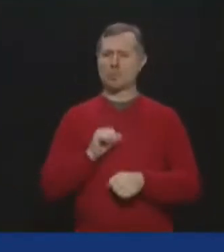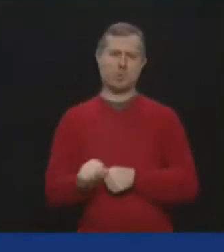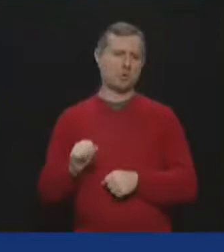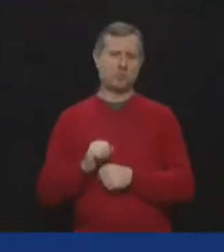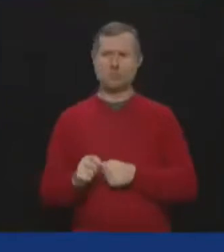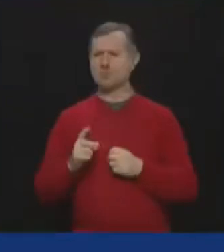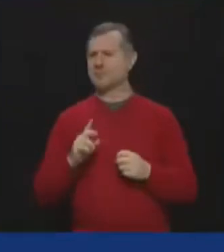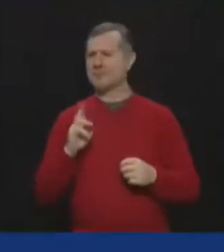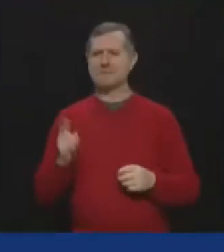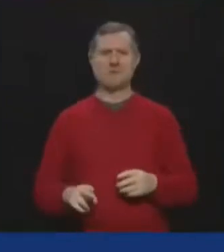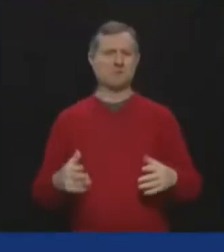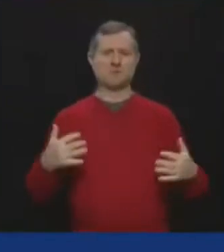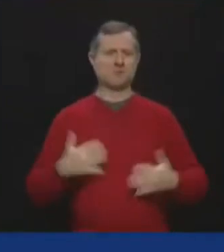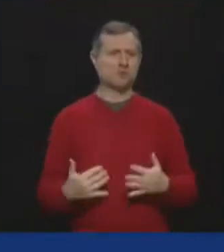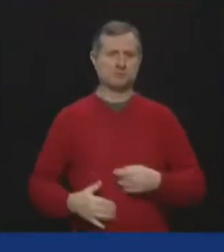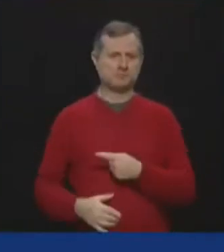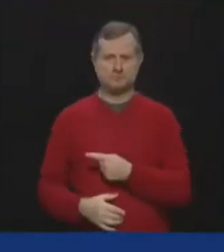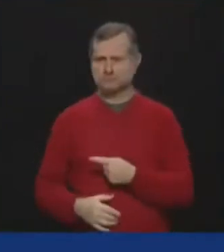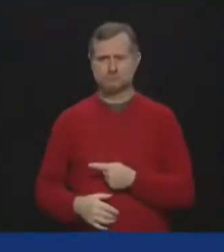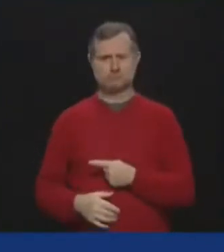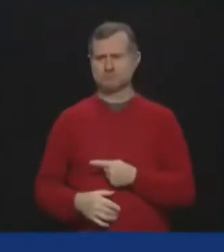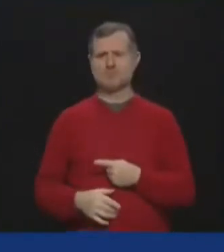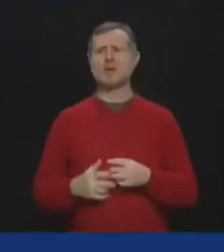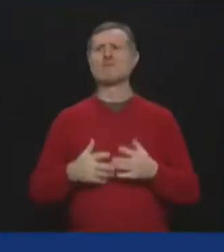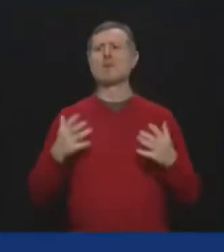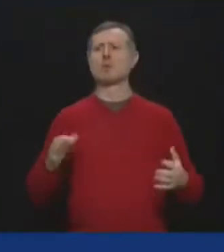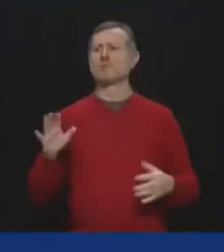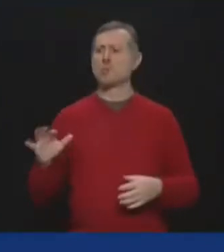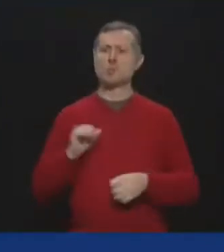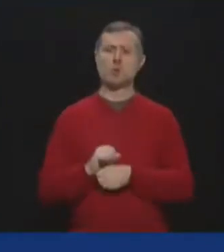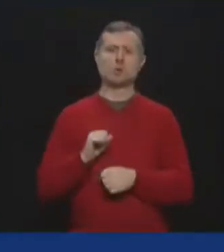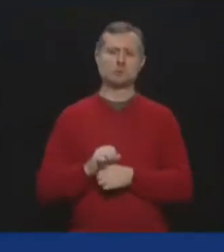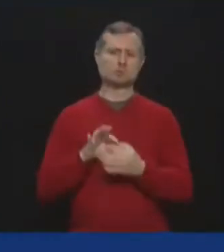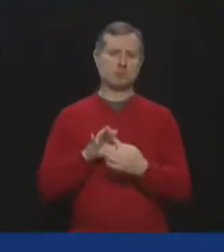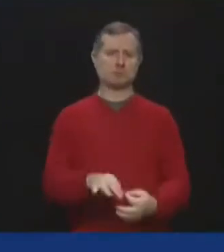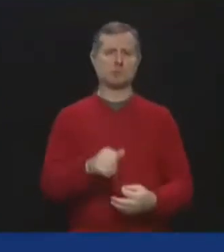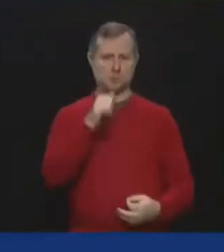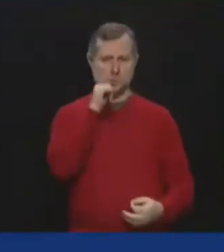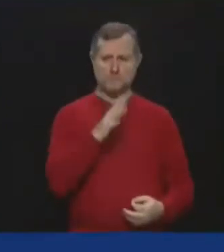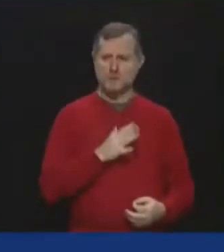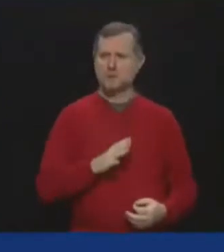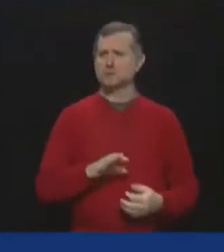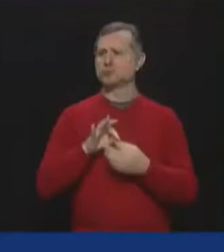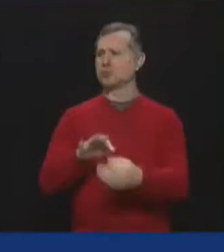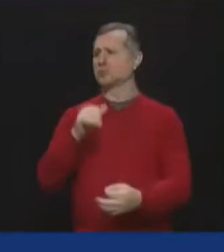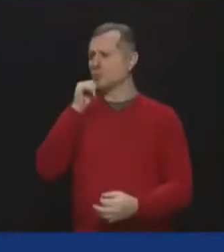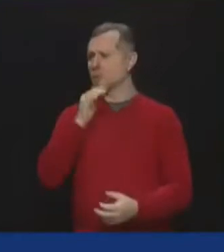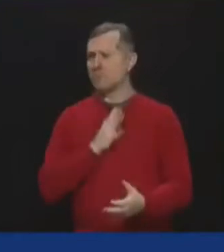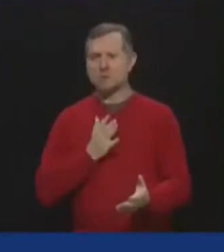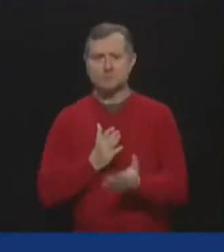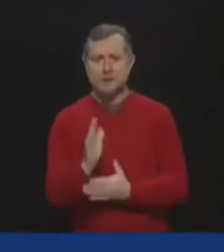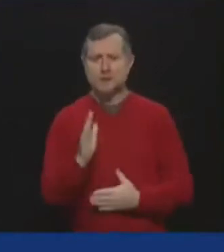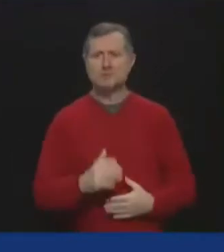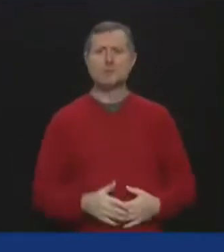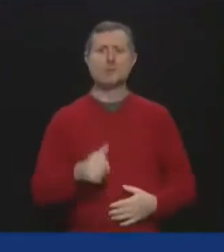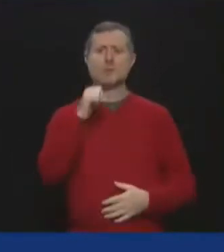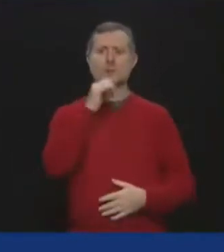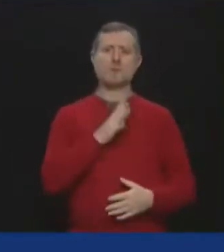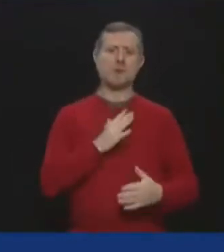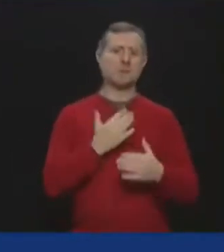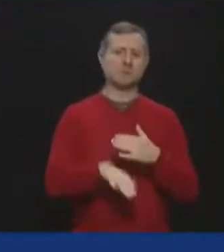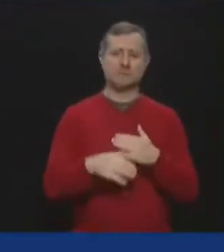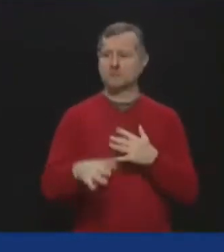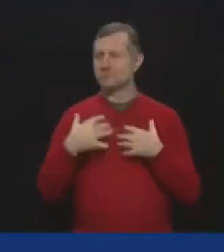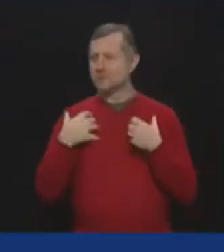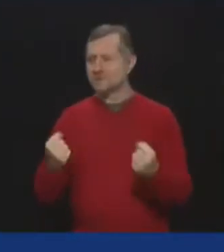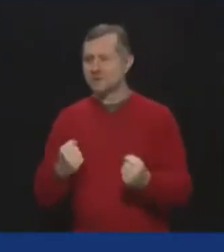the cornerstone of so much of what she does is about women, about women's rights, about women's reproductive health and freedom. Thank